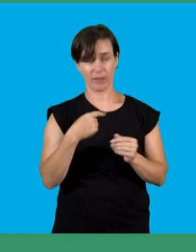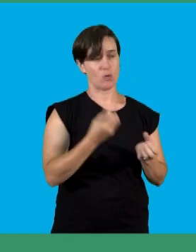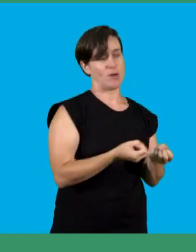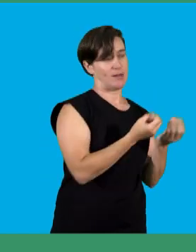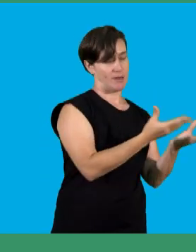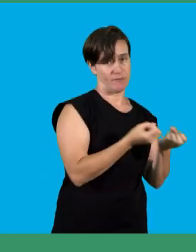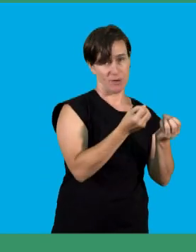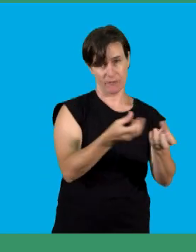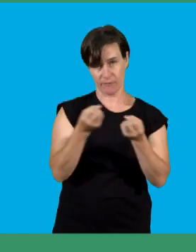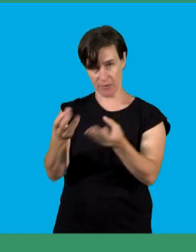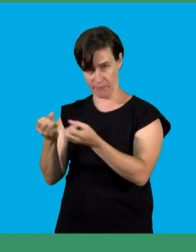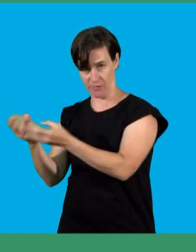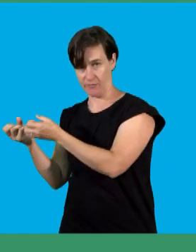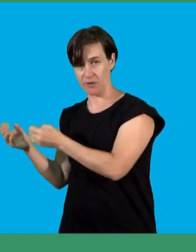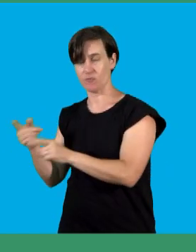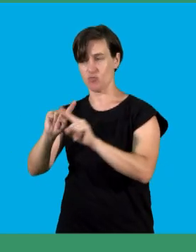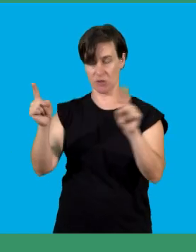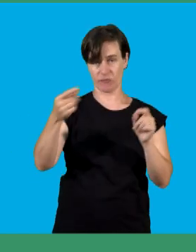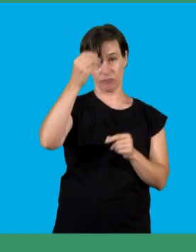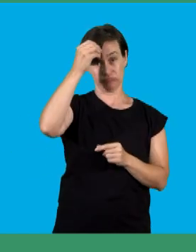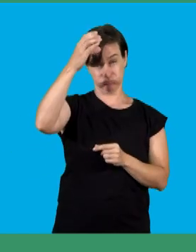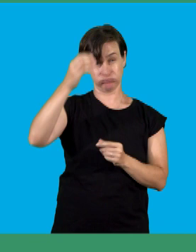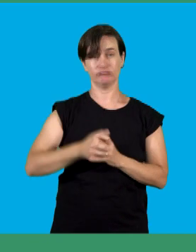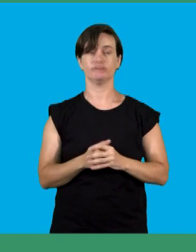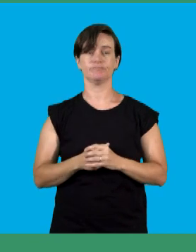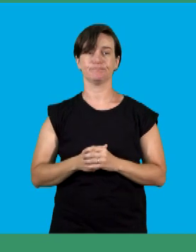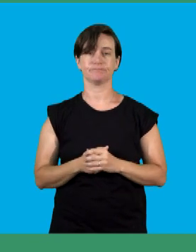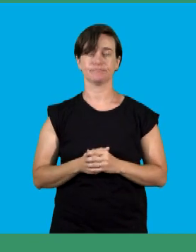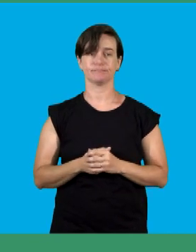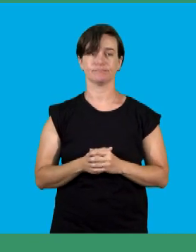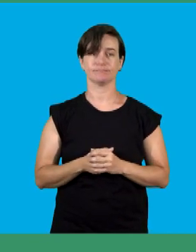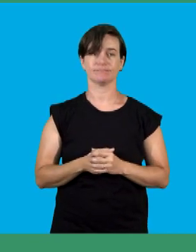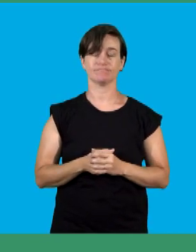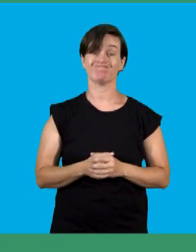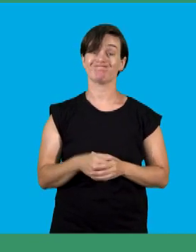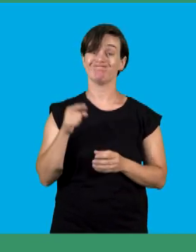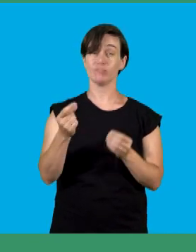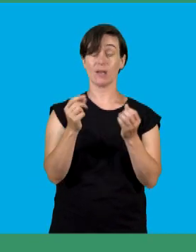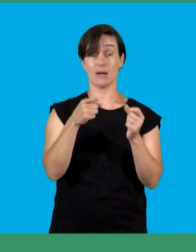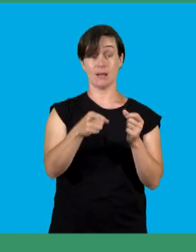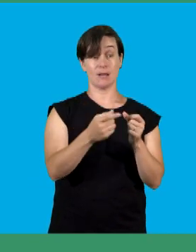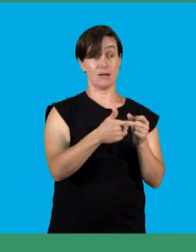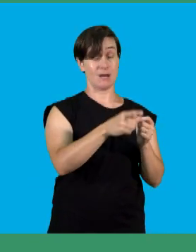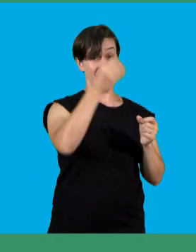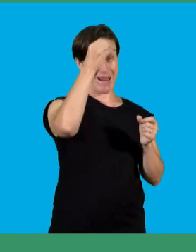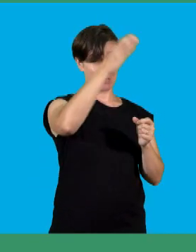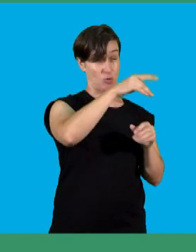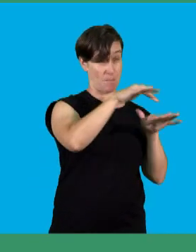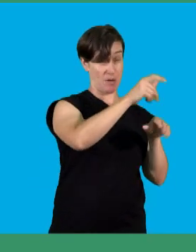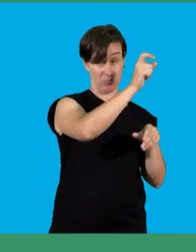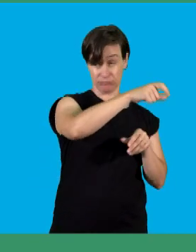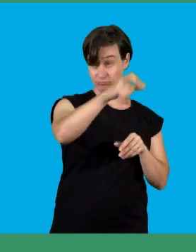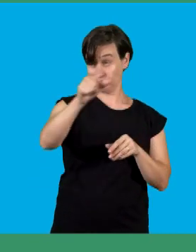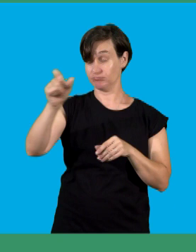here. We're going to give them a questionnaire. Right. The fourth part said the panelists will respond to the